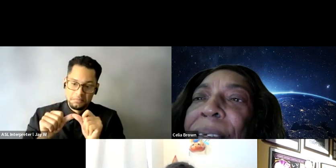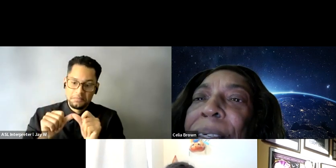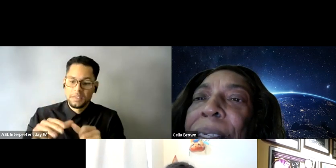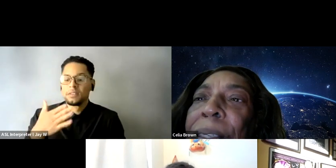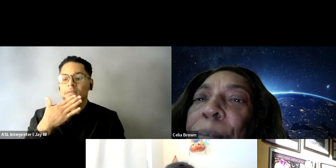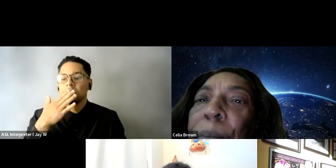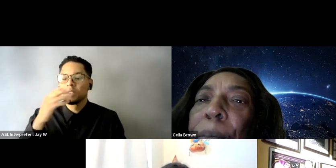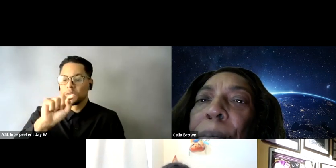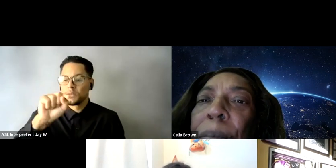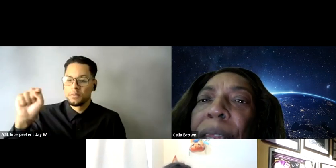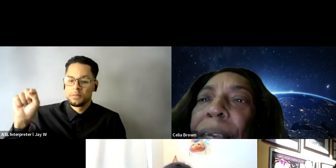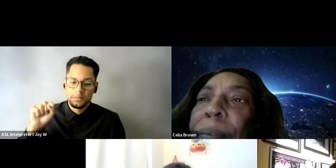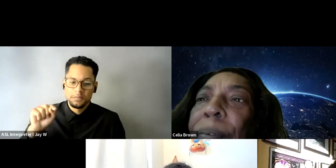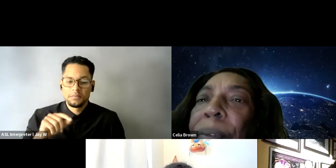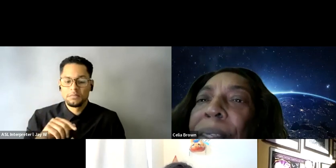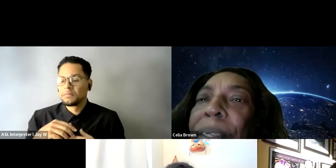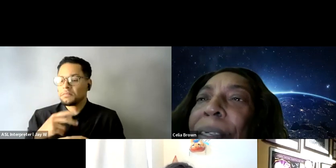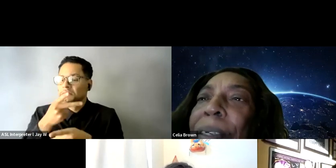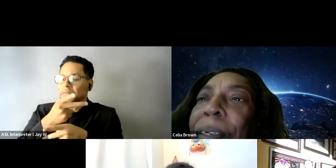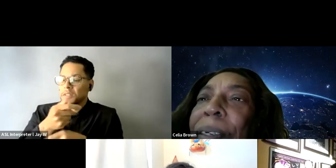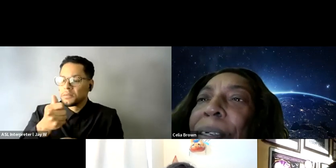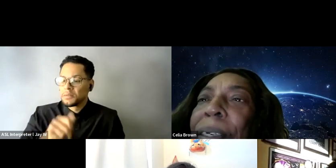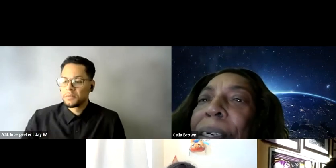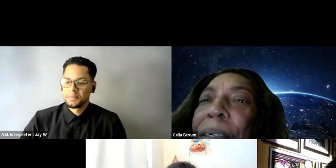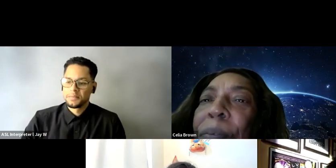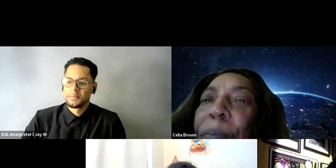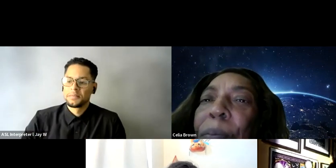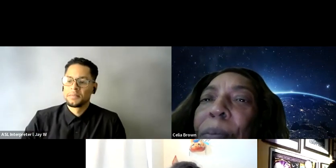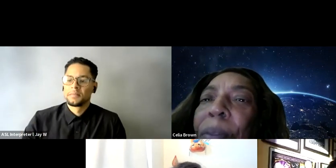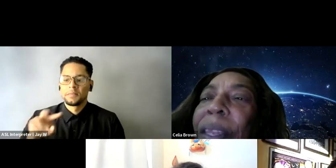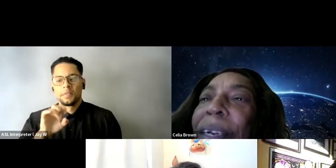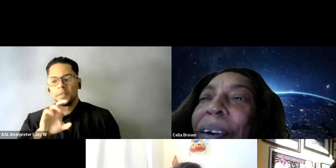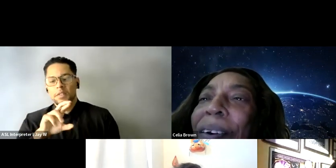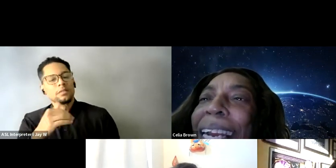care. Thank you for joining us, Celia, and being in space with us.